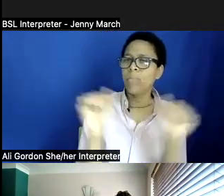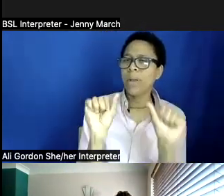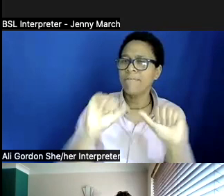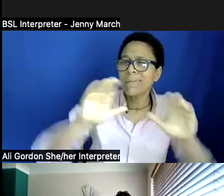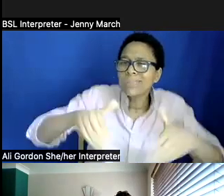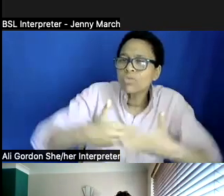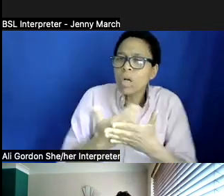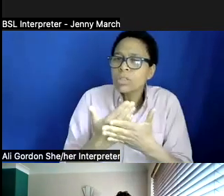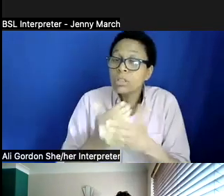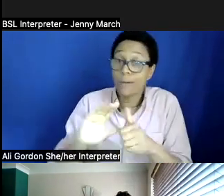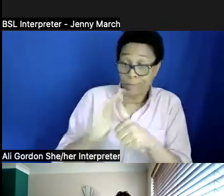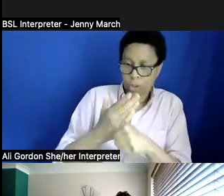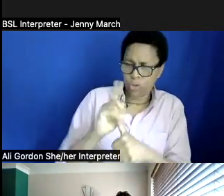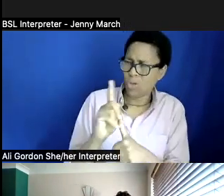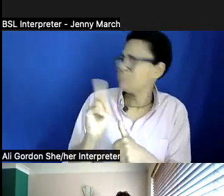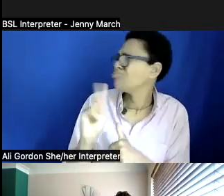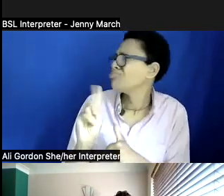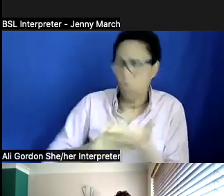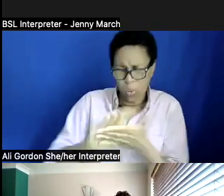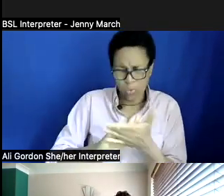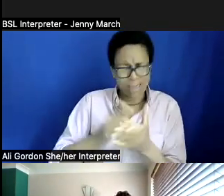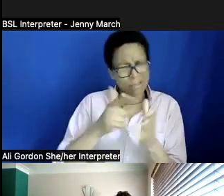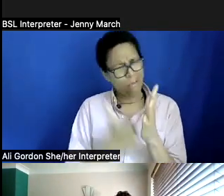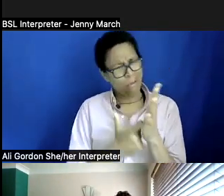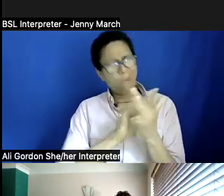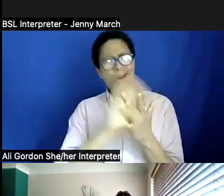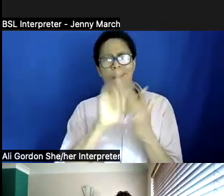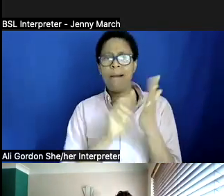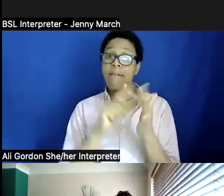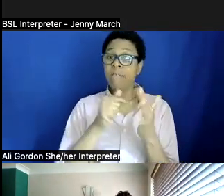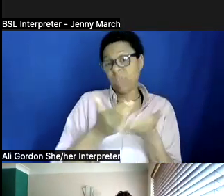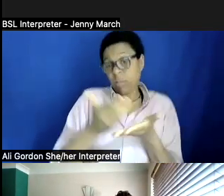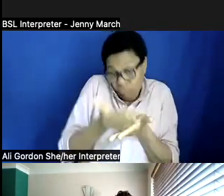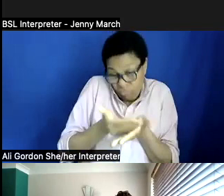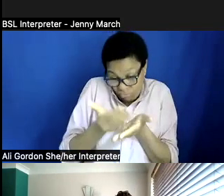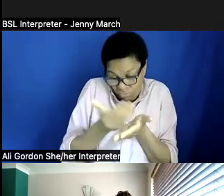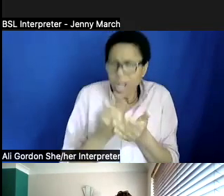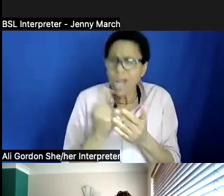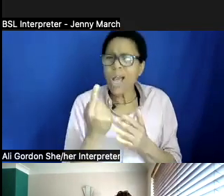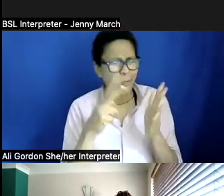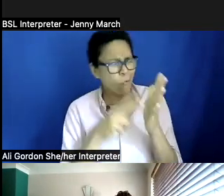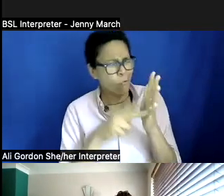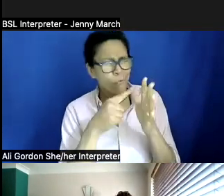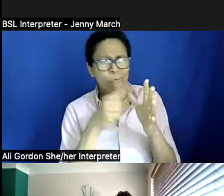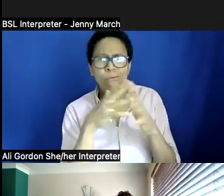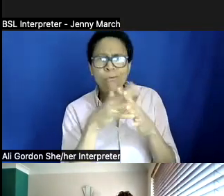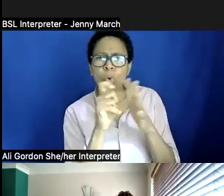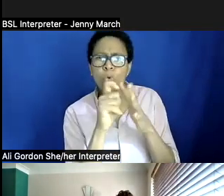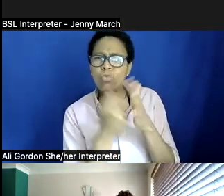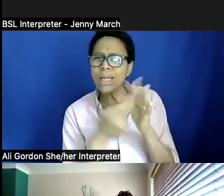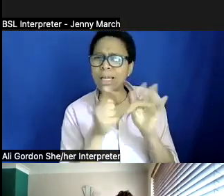how it kind of works. And also to who Vawdrey was. So he was a doctor at Grayling Well